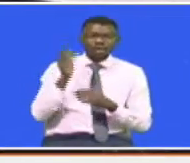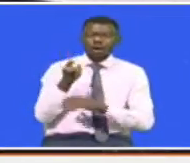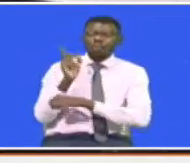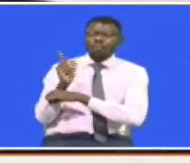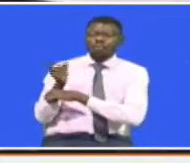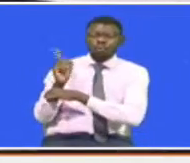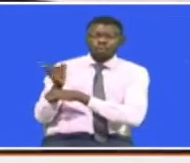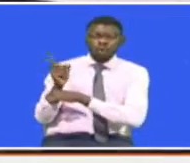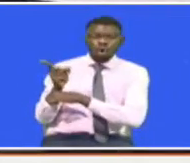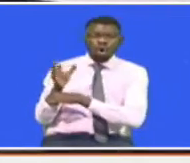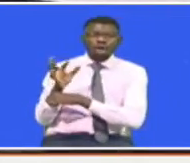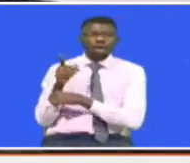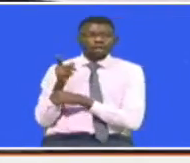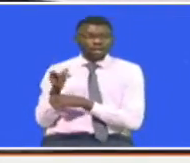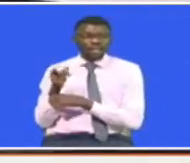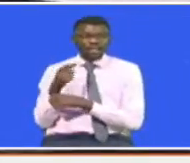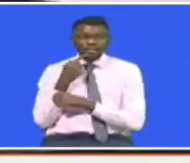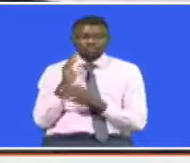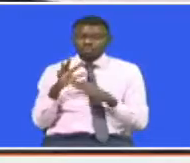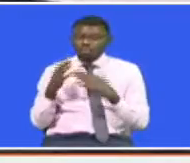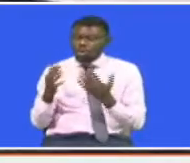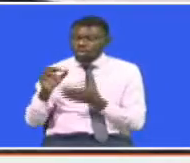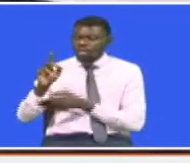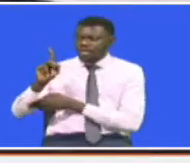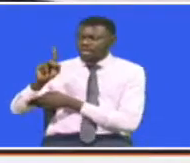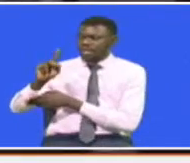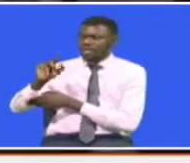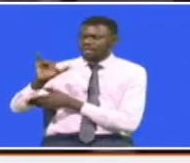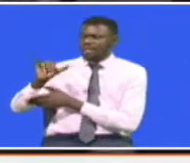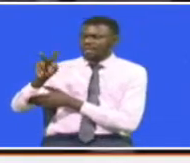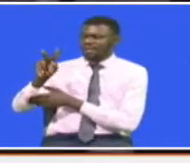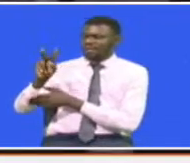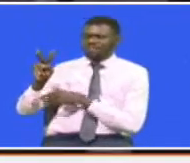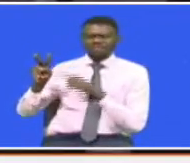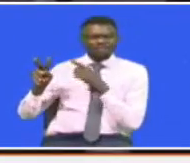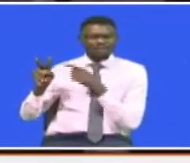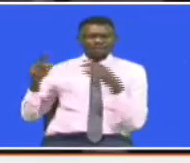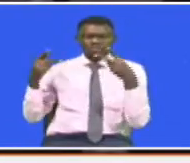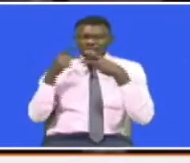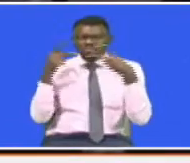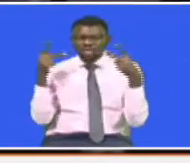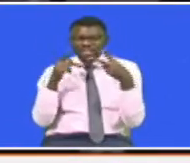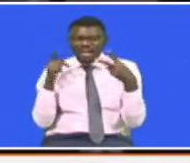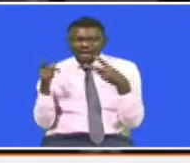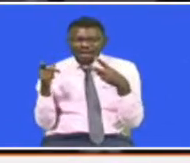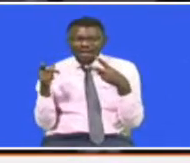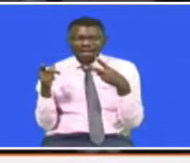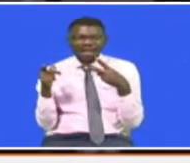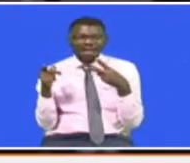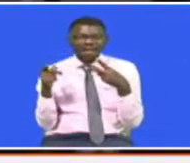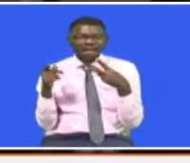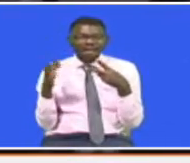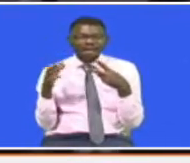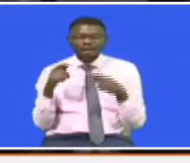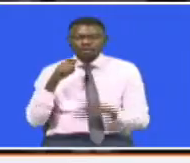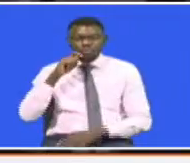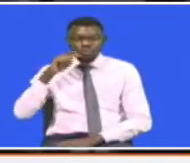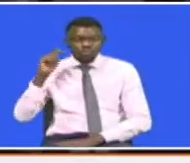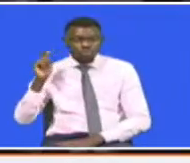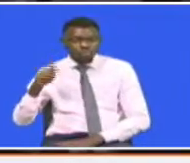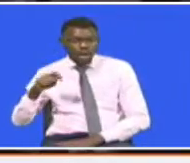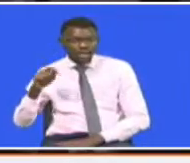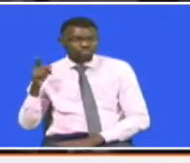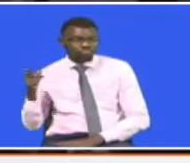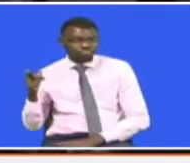of a harsh response if Kiev were to conduct further terrorist attacks on Russian territory. The Ukrainian Foreign